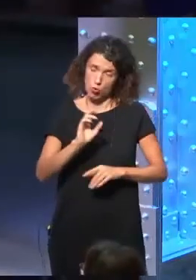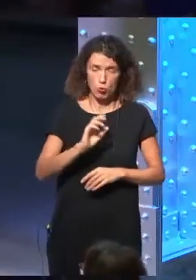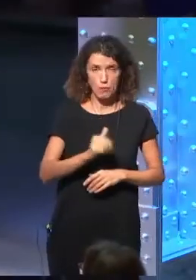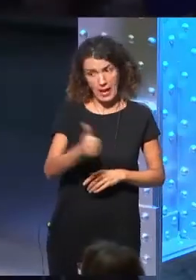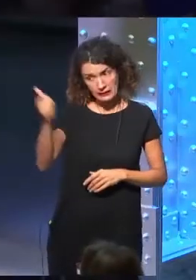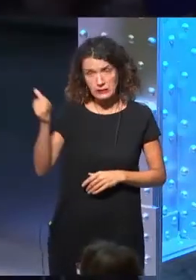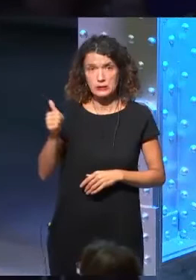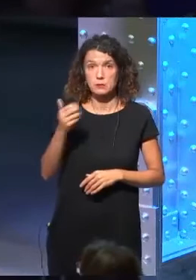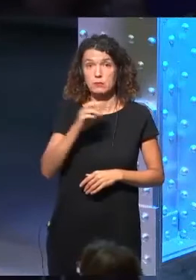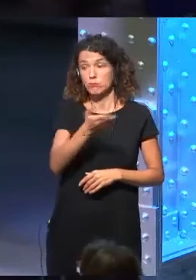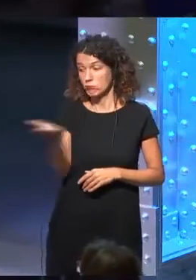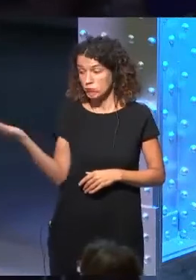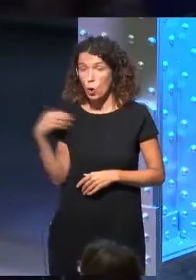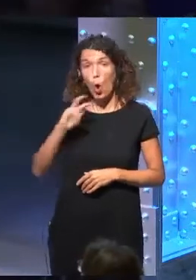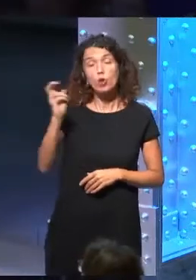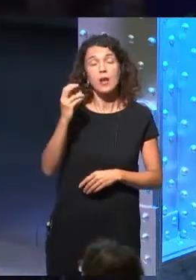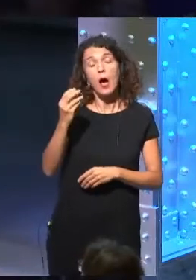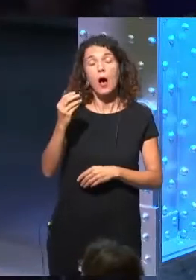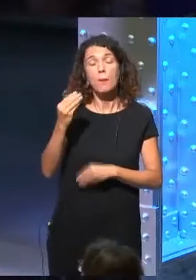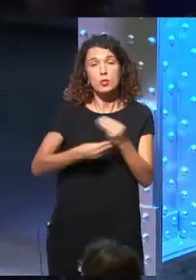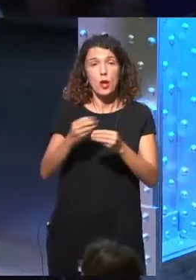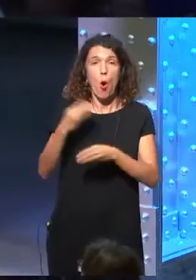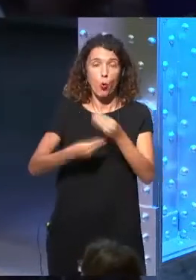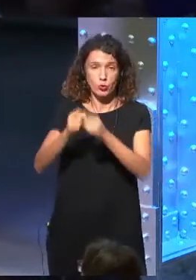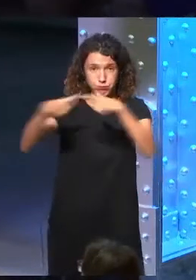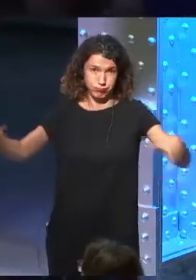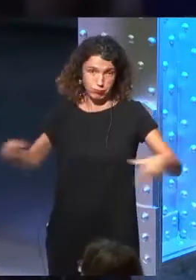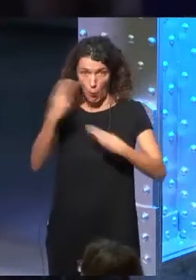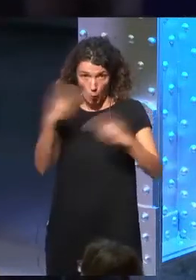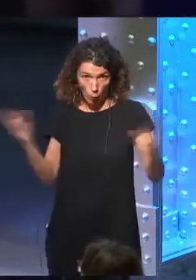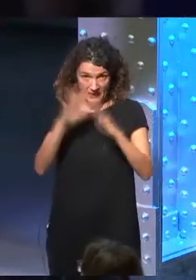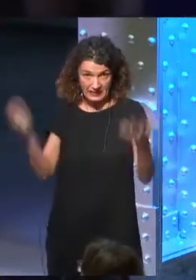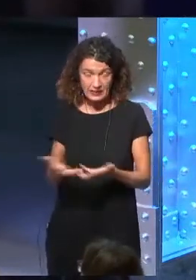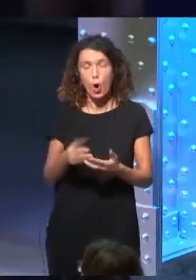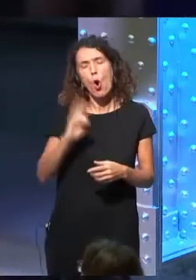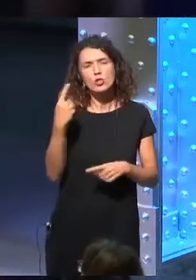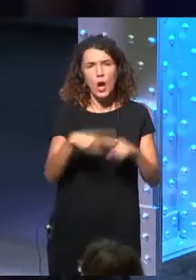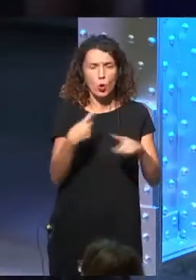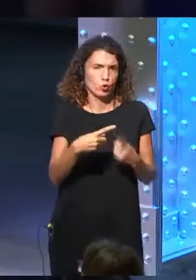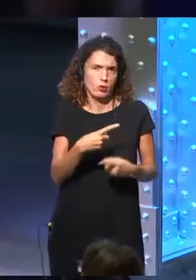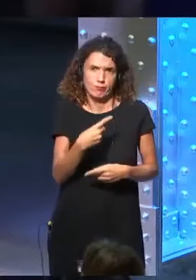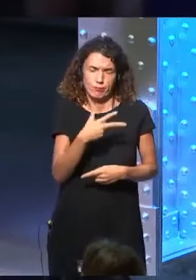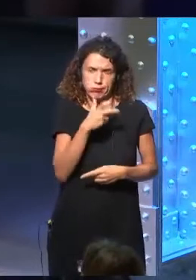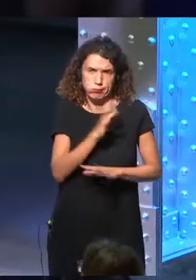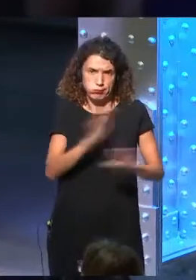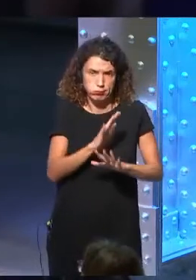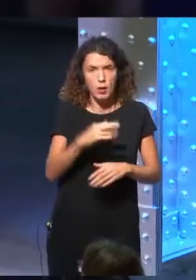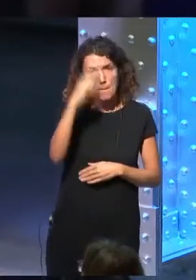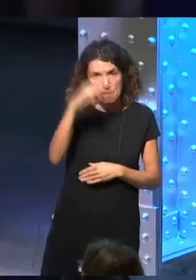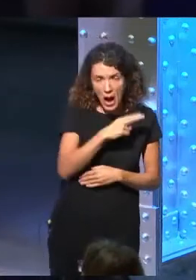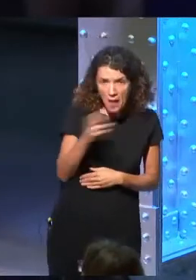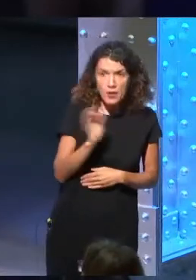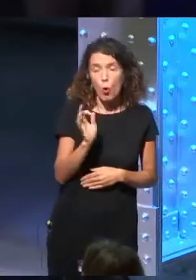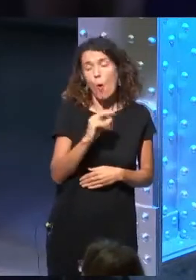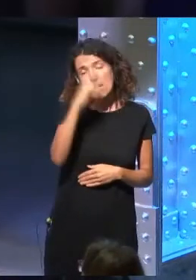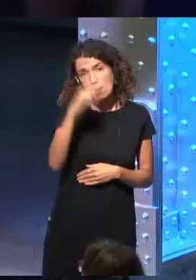public platform. There is some horrible abuse that targets grieving parents of dead teenagers who have no